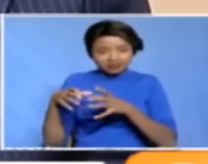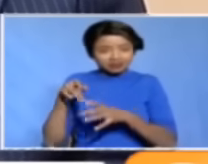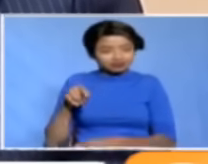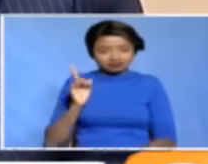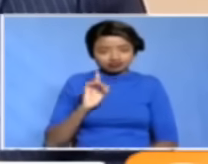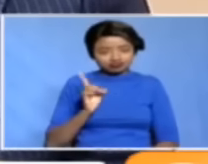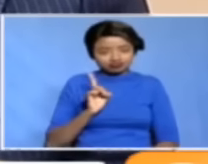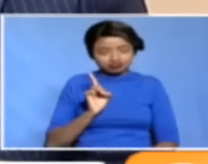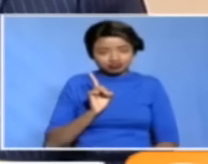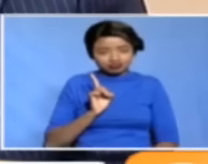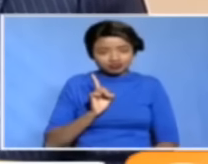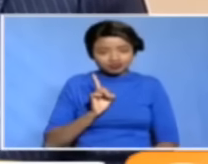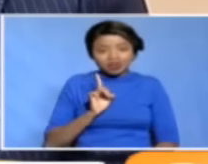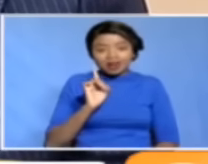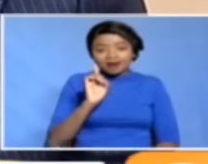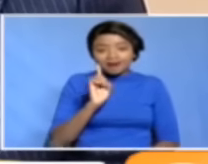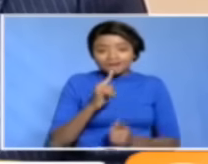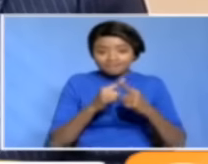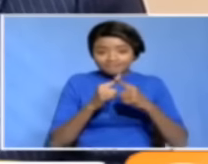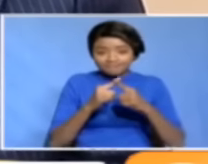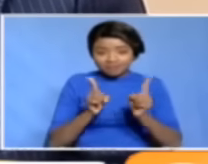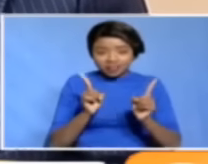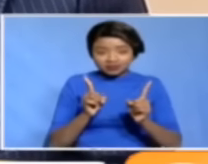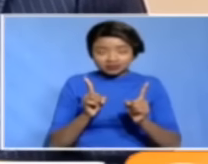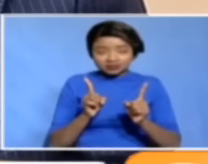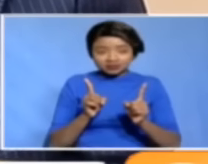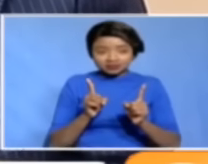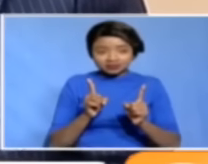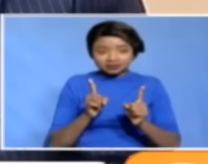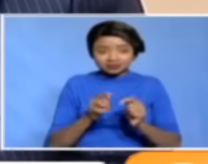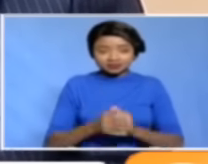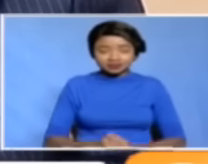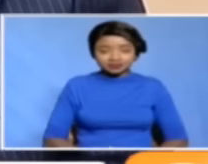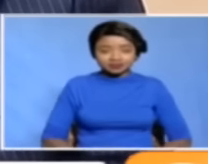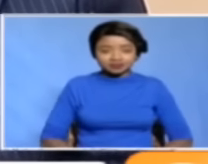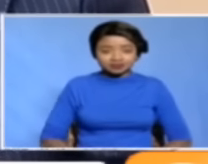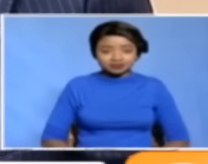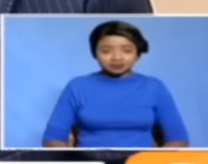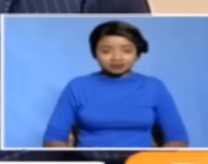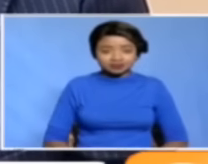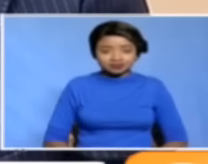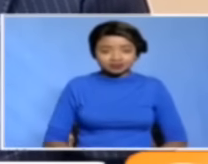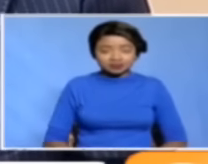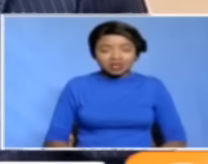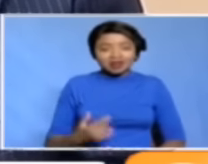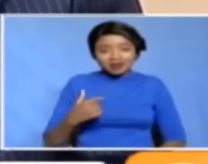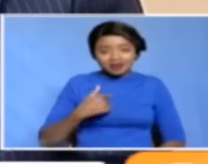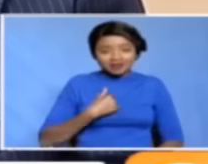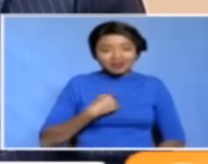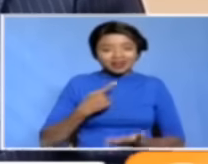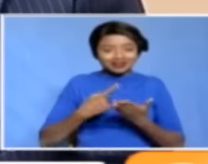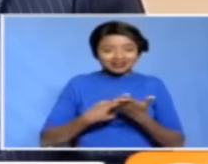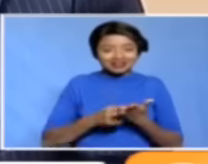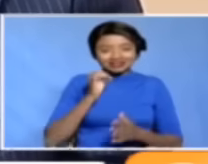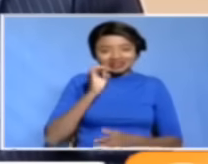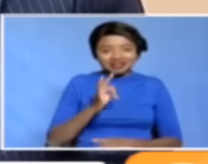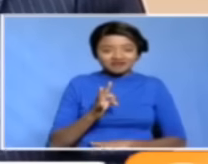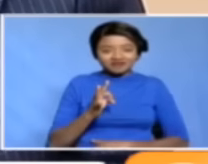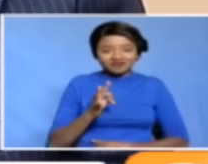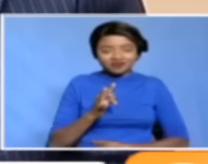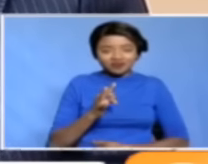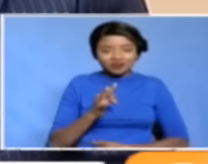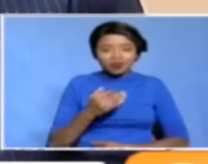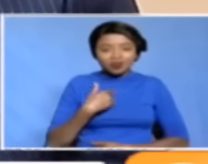as of now. But you know, for me to discuss whether there will be a referendum or not, then